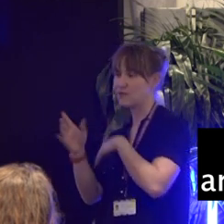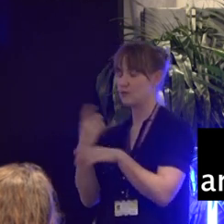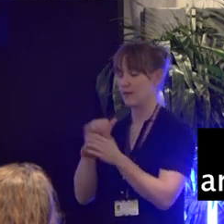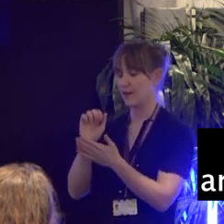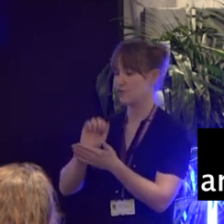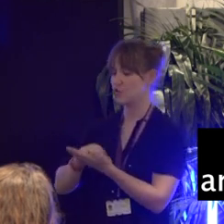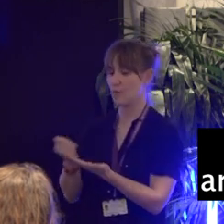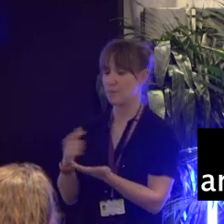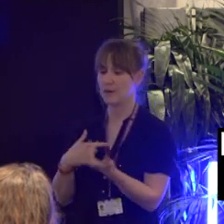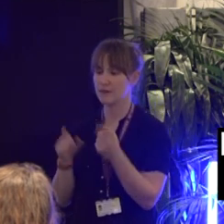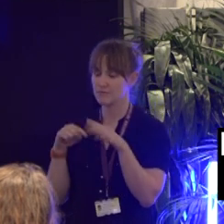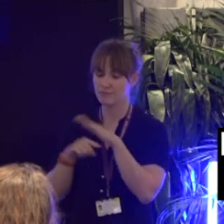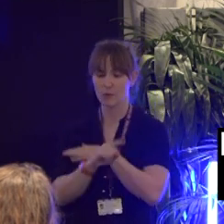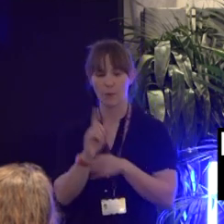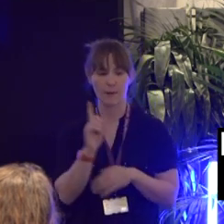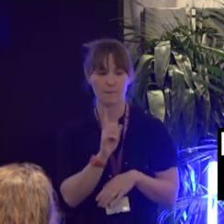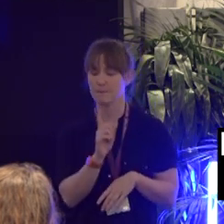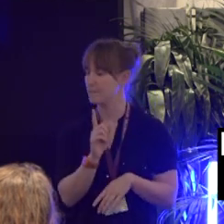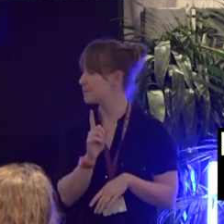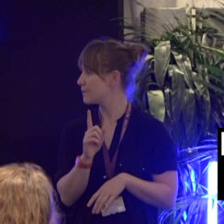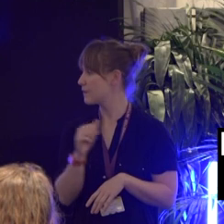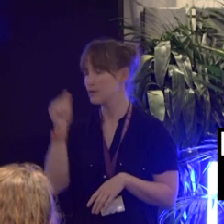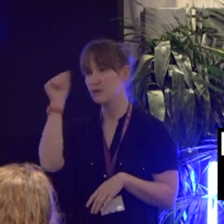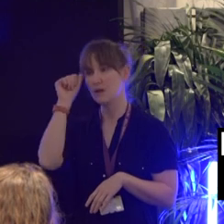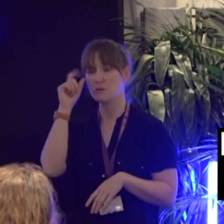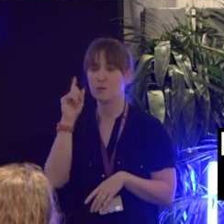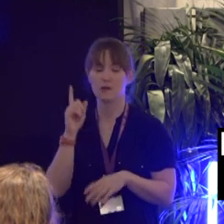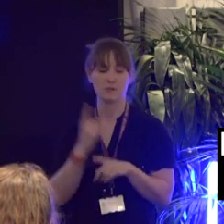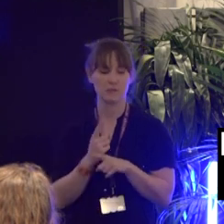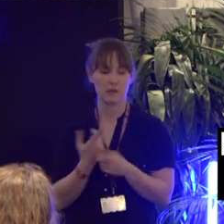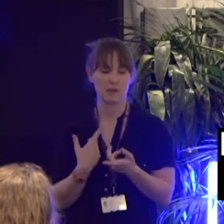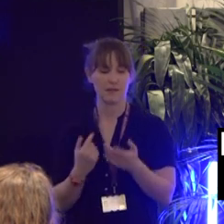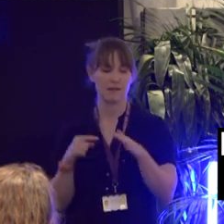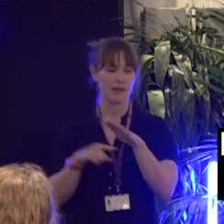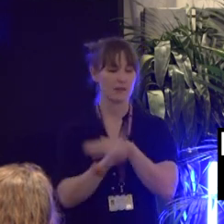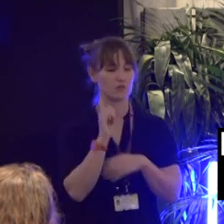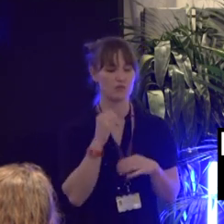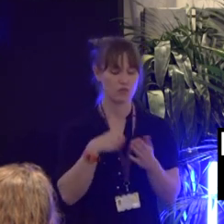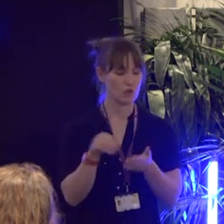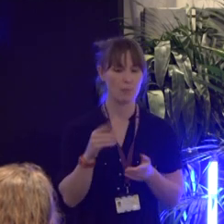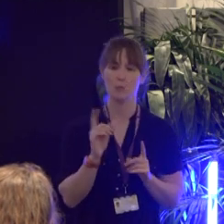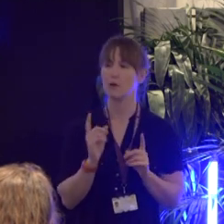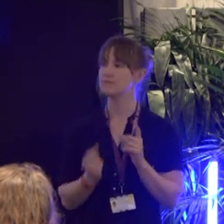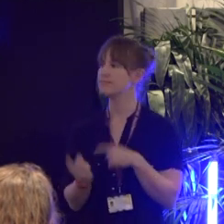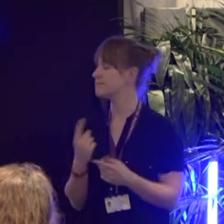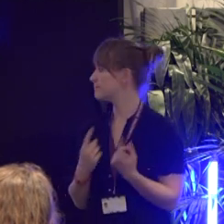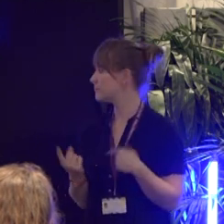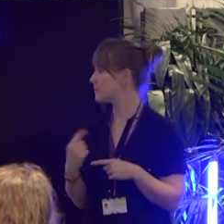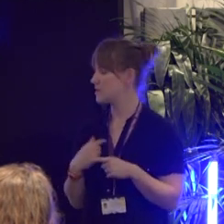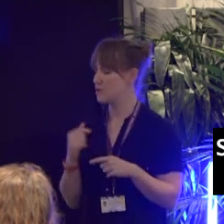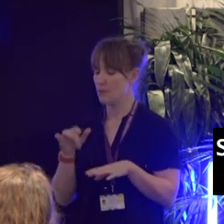of so people go in with this like knowledge of what you do in a shop, and then it's up to our sort of crew of performers to